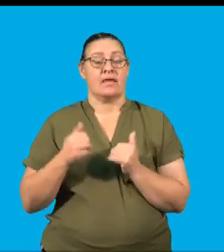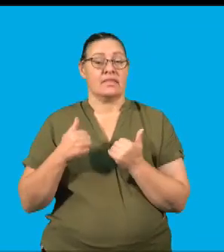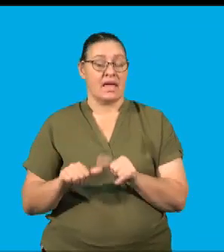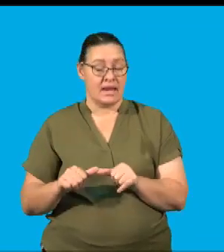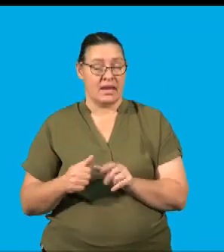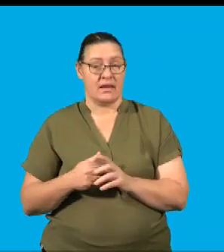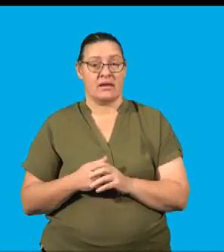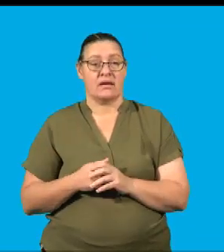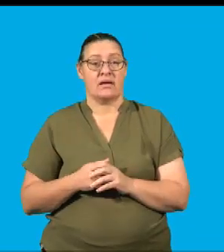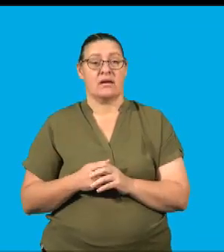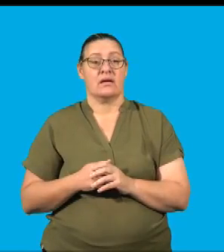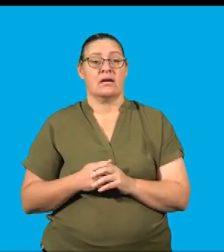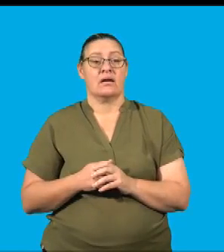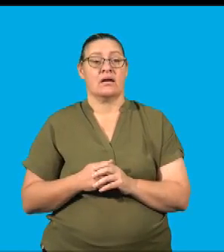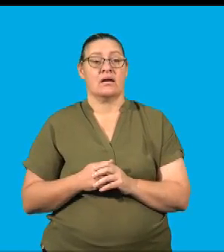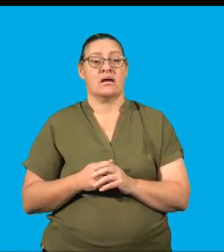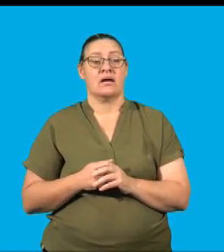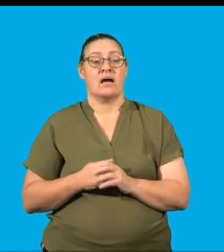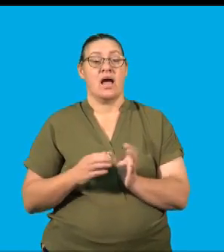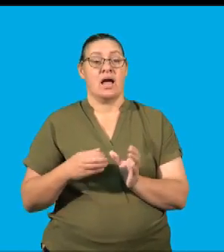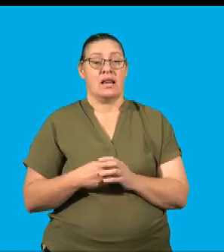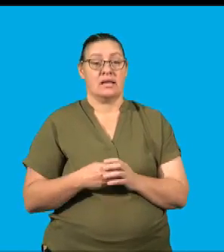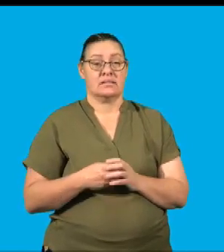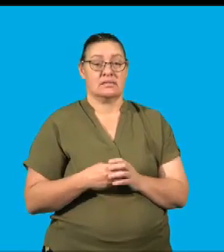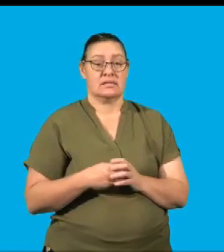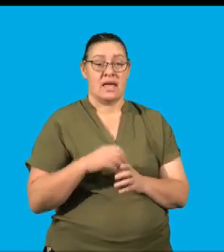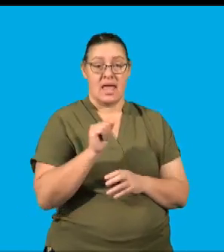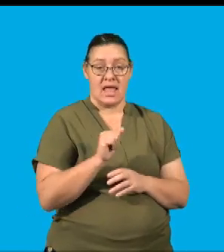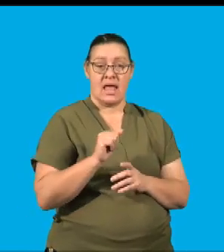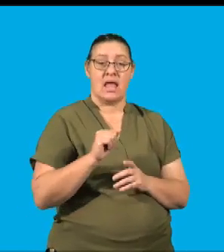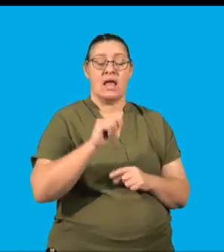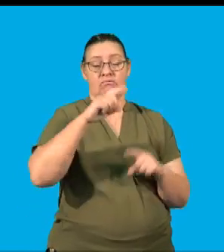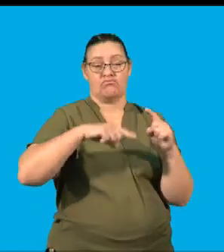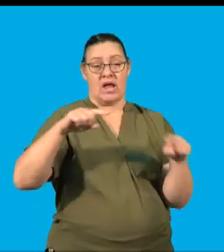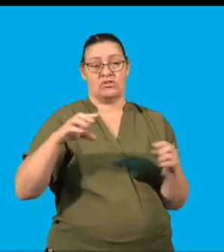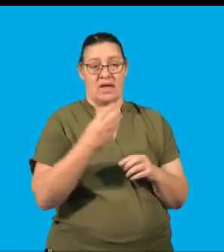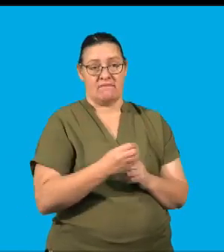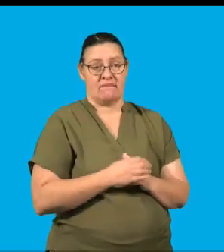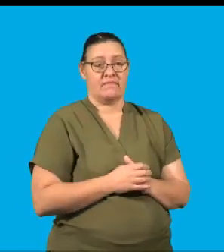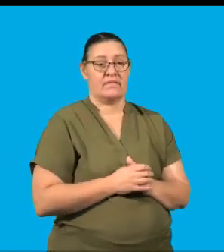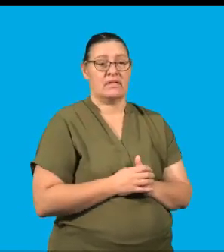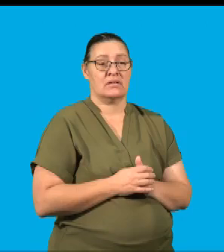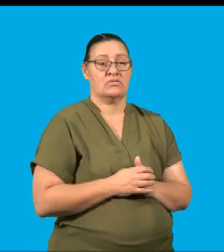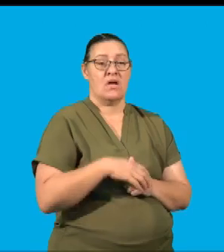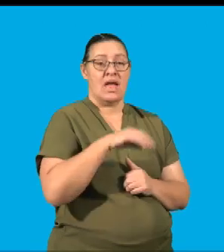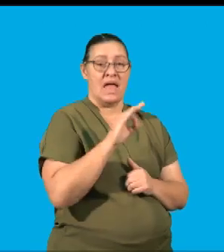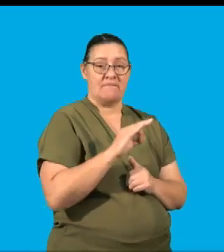then the marks of class A again arranged are provided here. So we've got F, meaning that F is the lowest